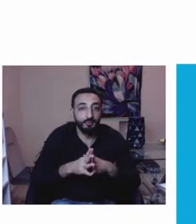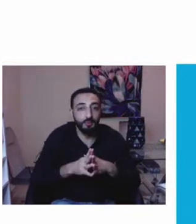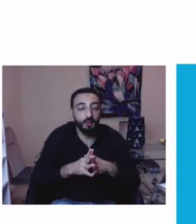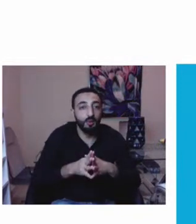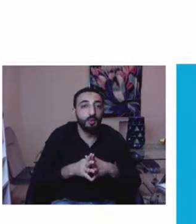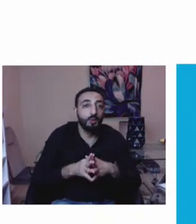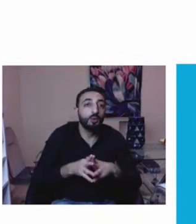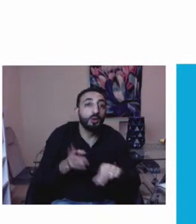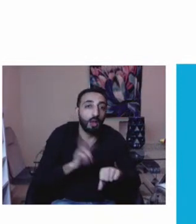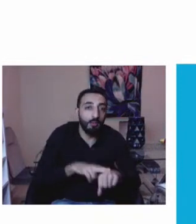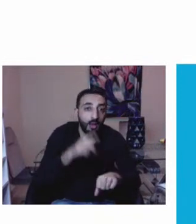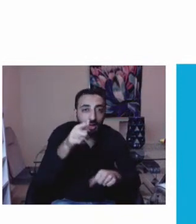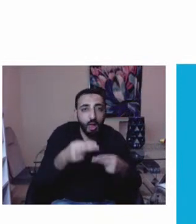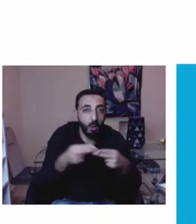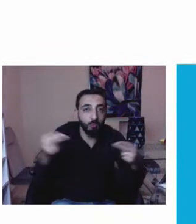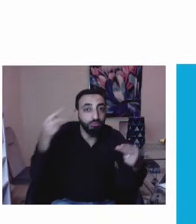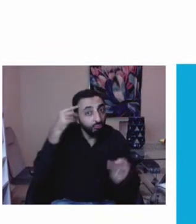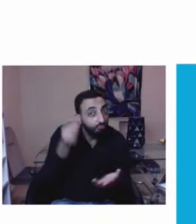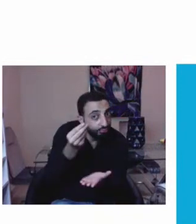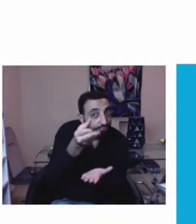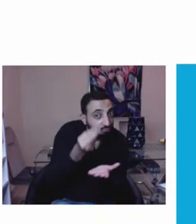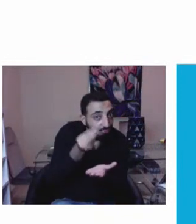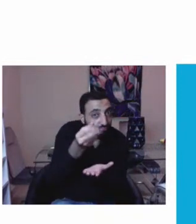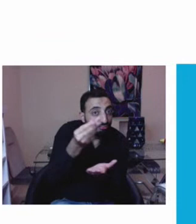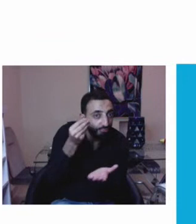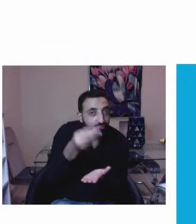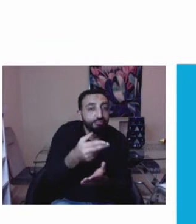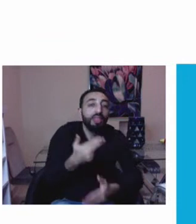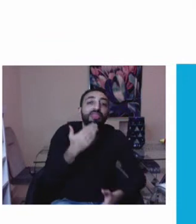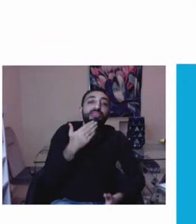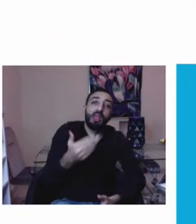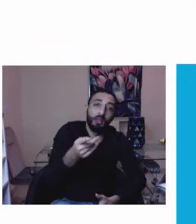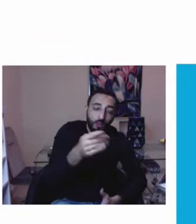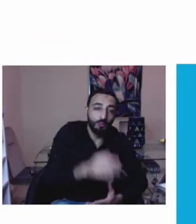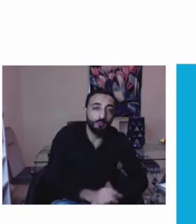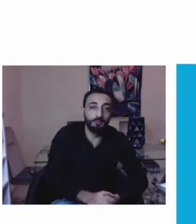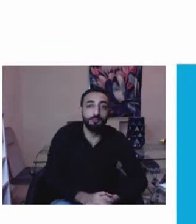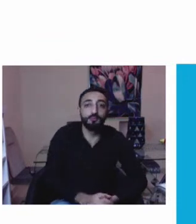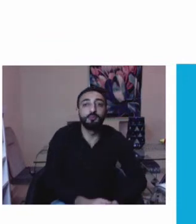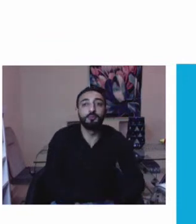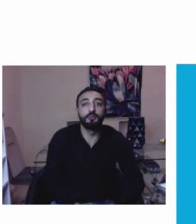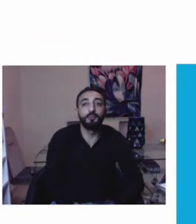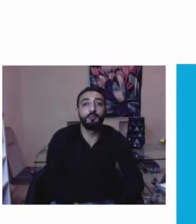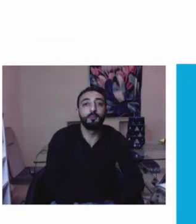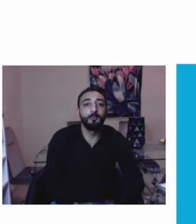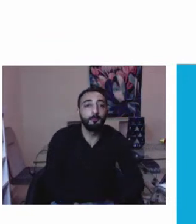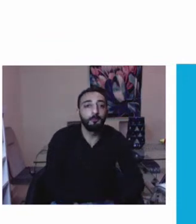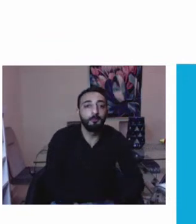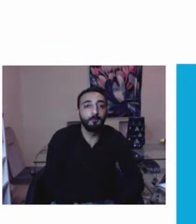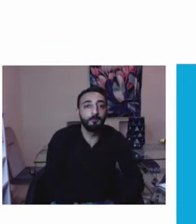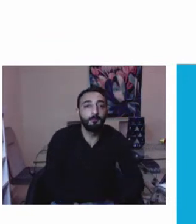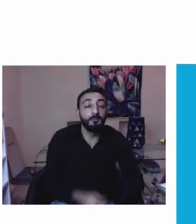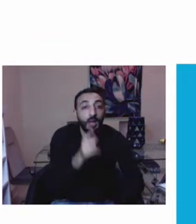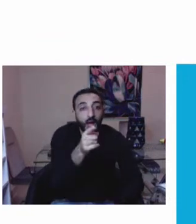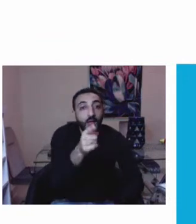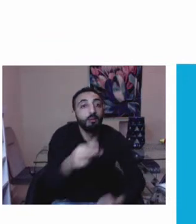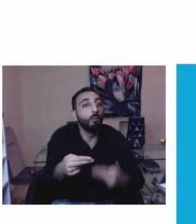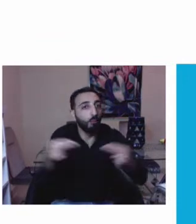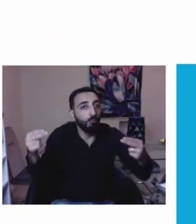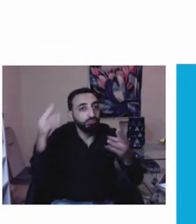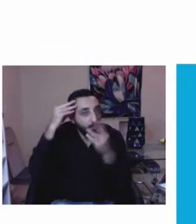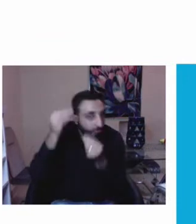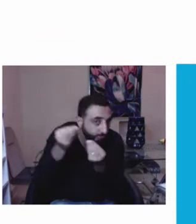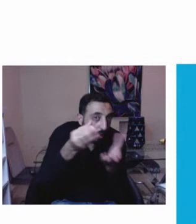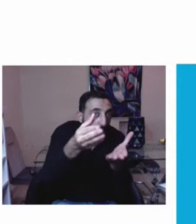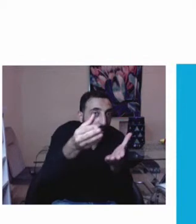years, including on financing models that work for young peace builders. It is now my absolute pleasure to offer the floor to